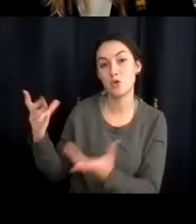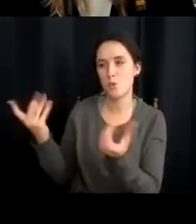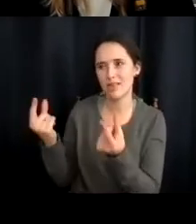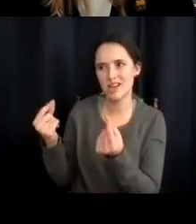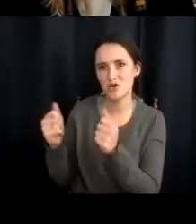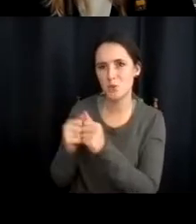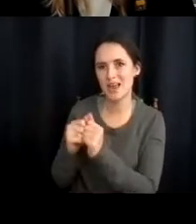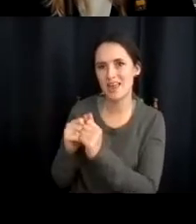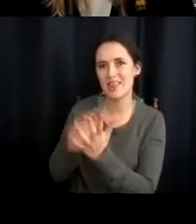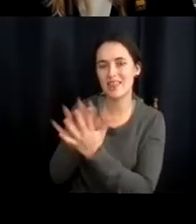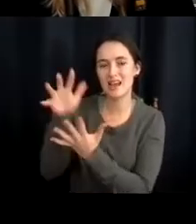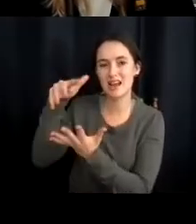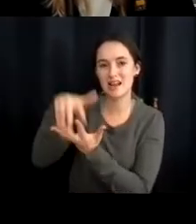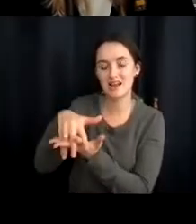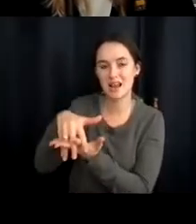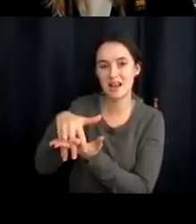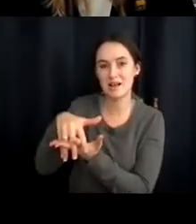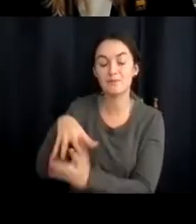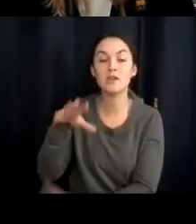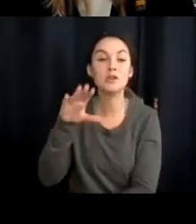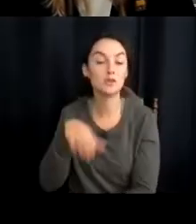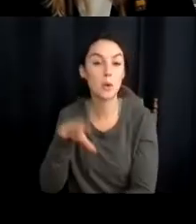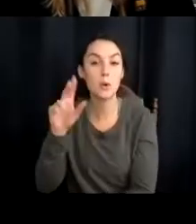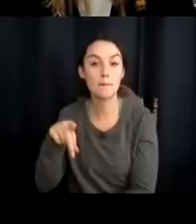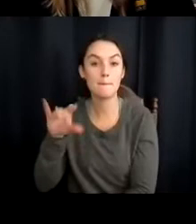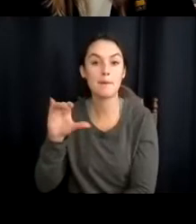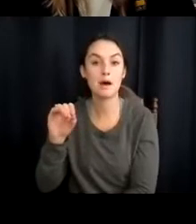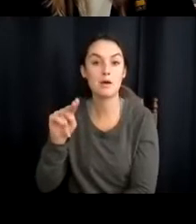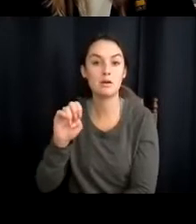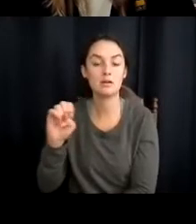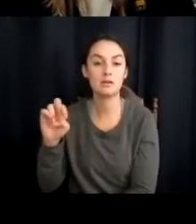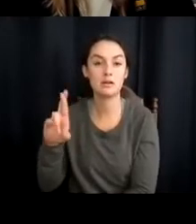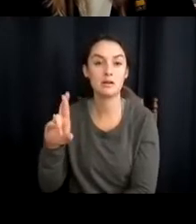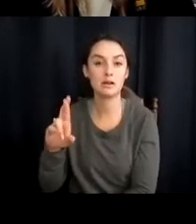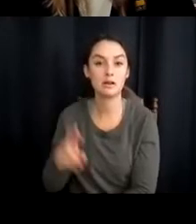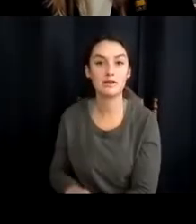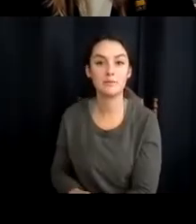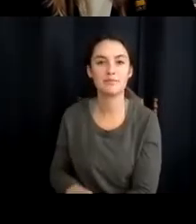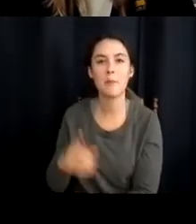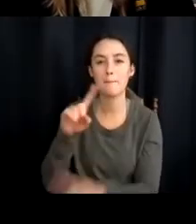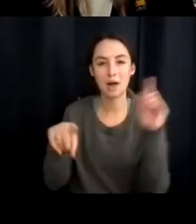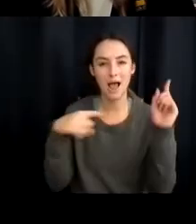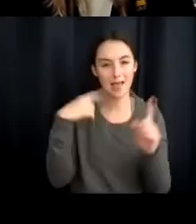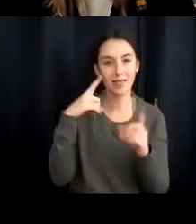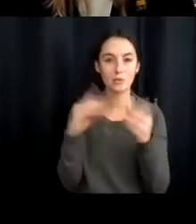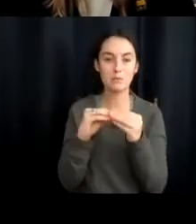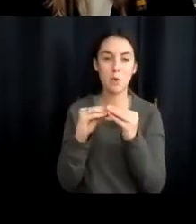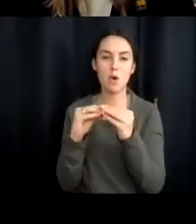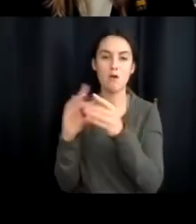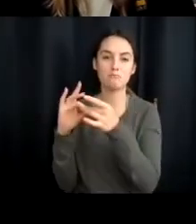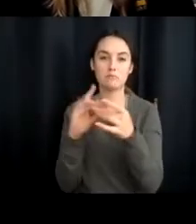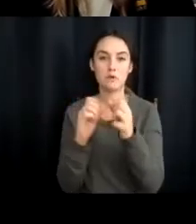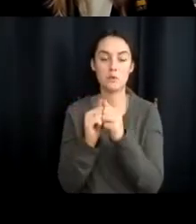So the Pioneer is not a real person, but I think the question was about the relationship with Native Americans. So